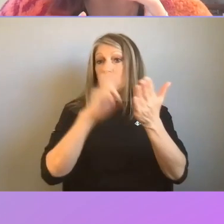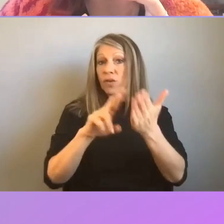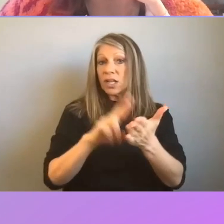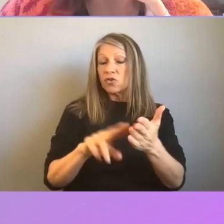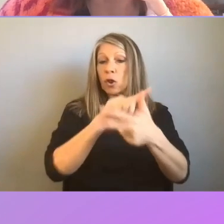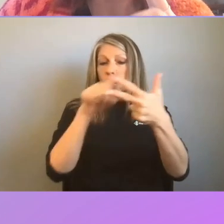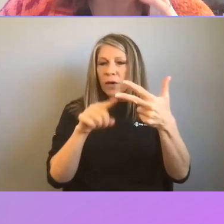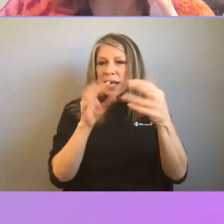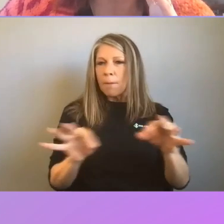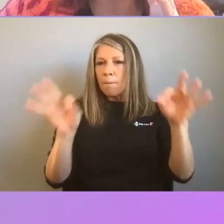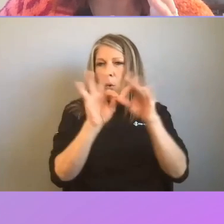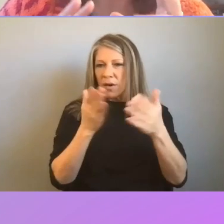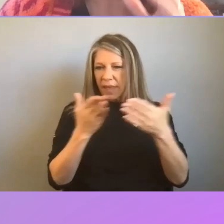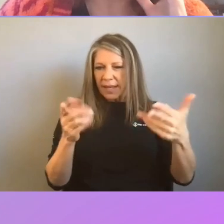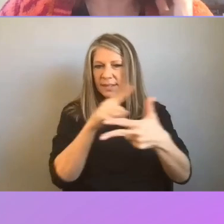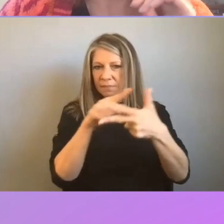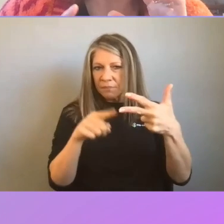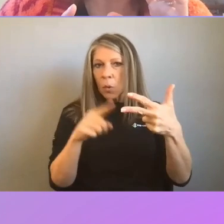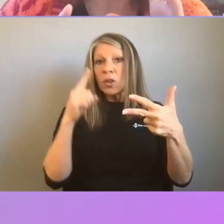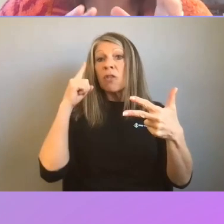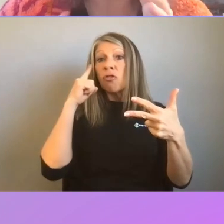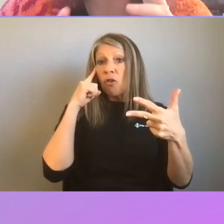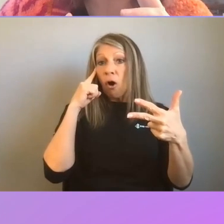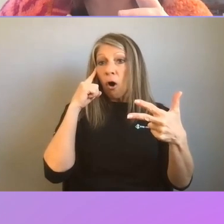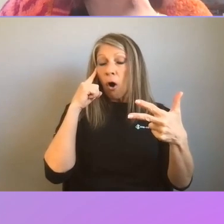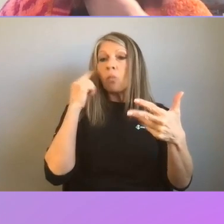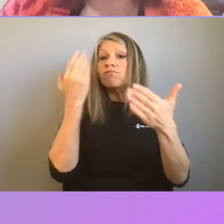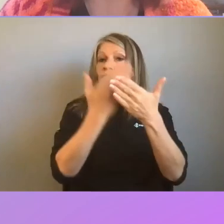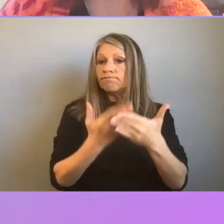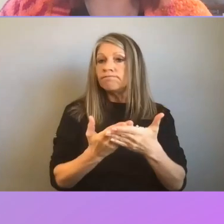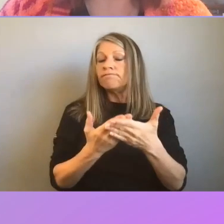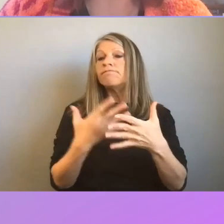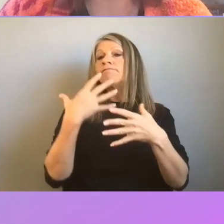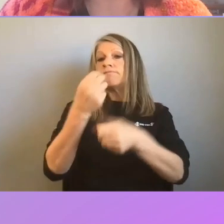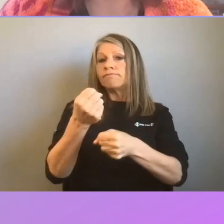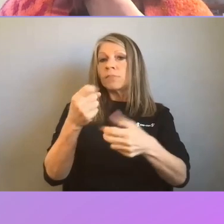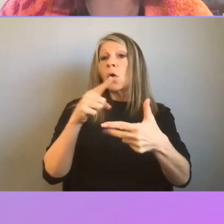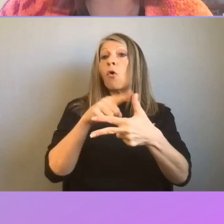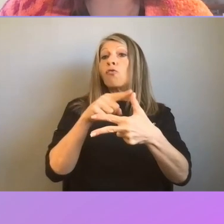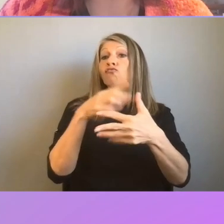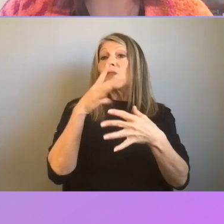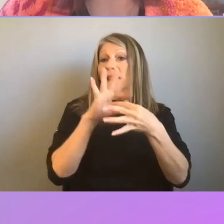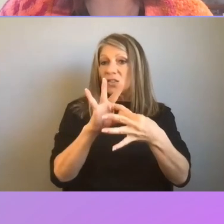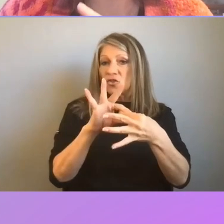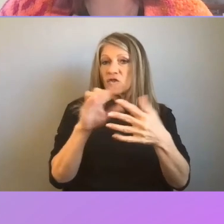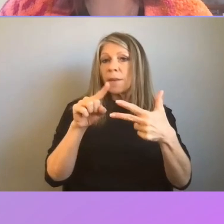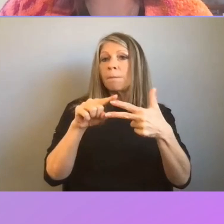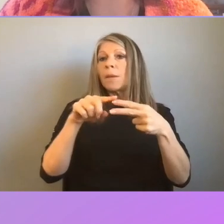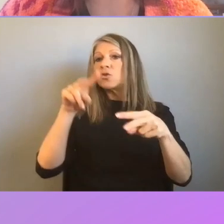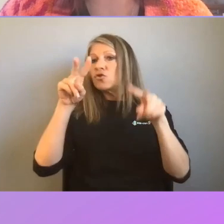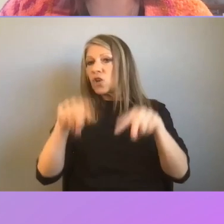key elements of what they considered to be factors of trust: relationships, judgment,